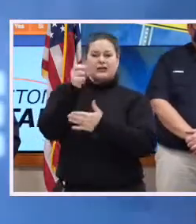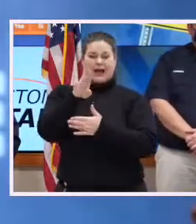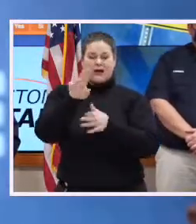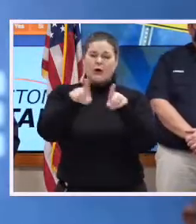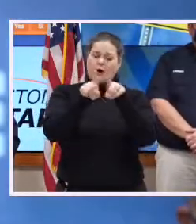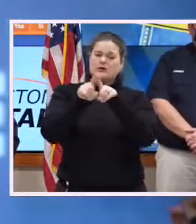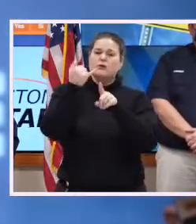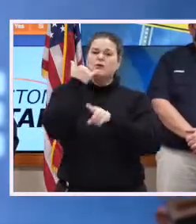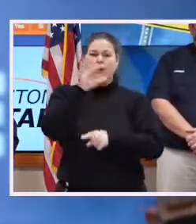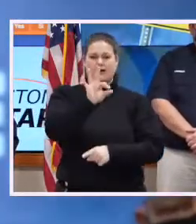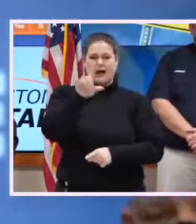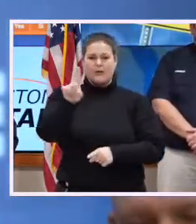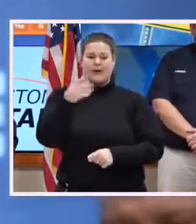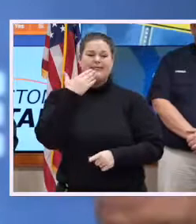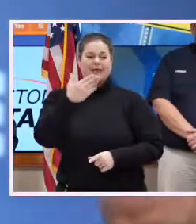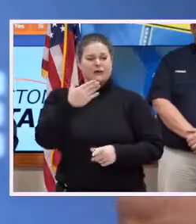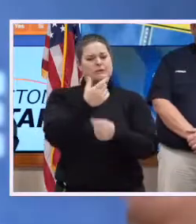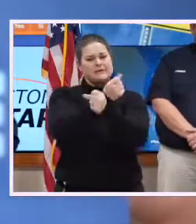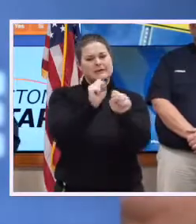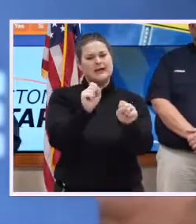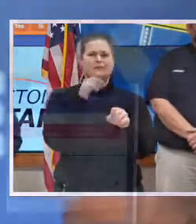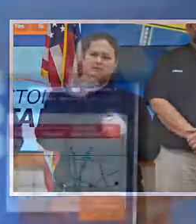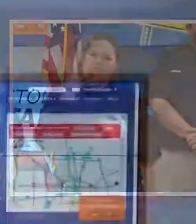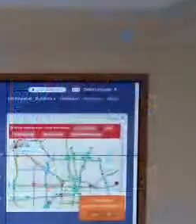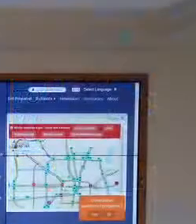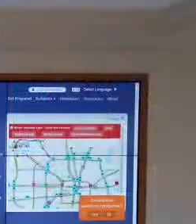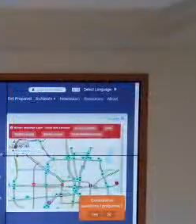be safe and stay warm.